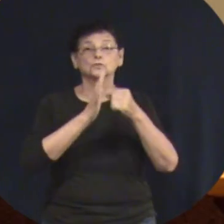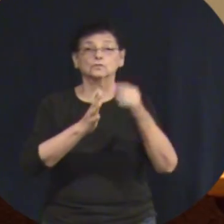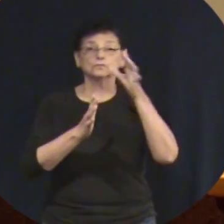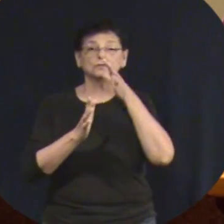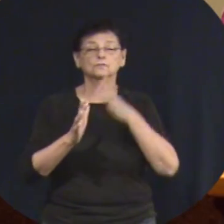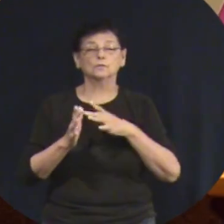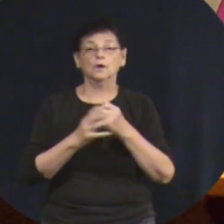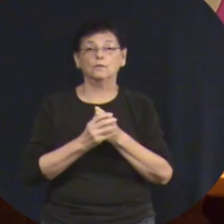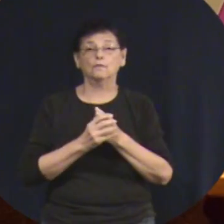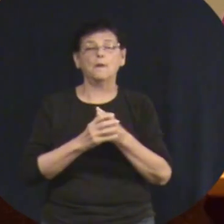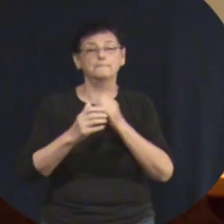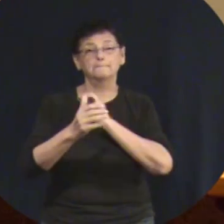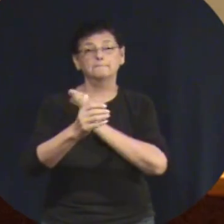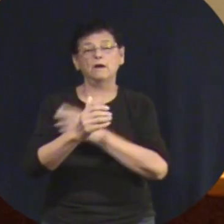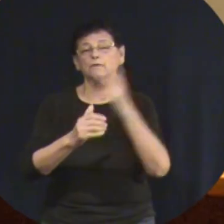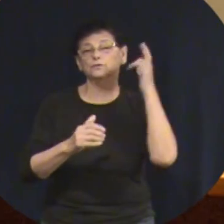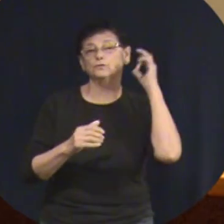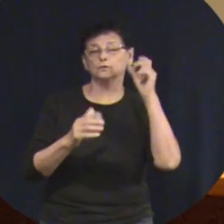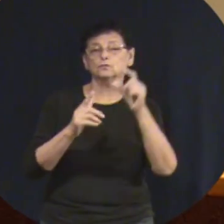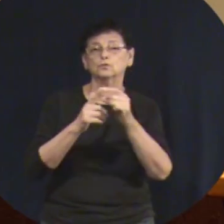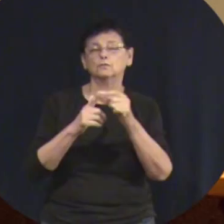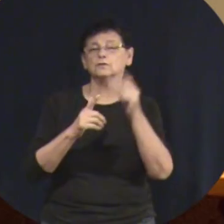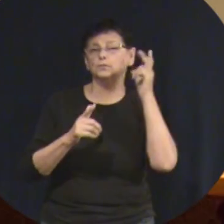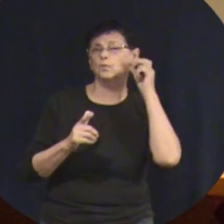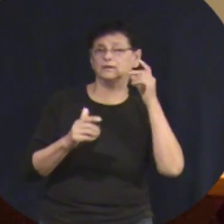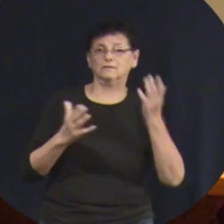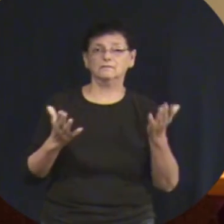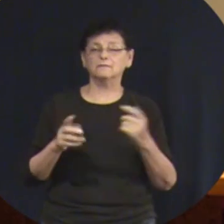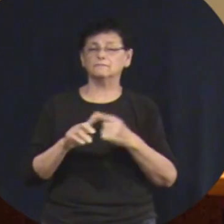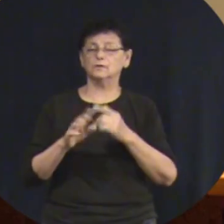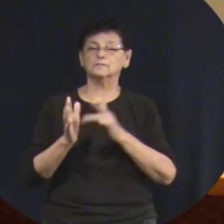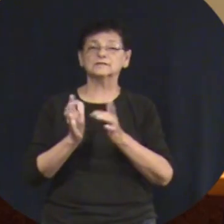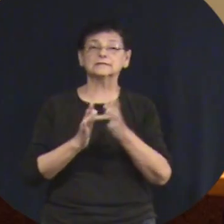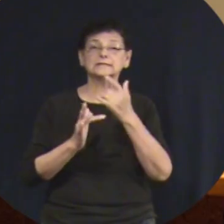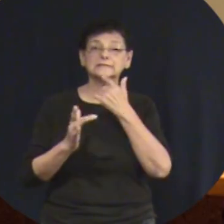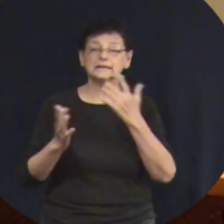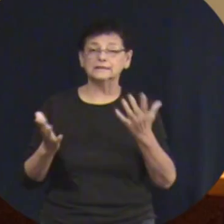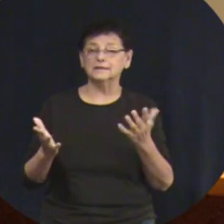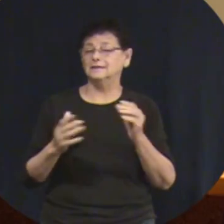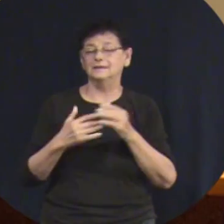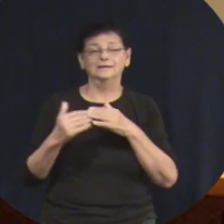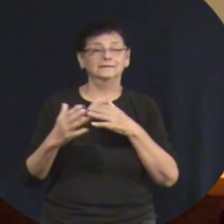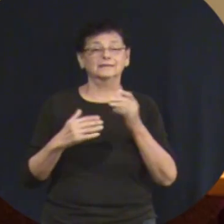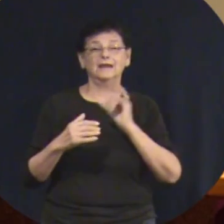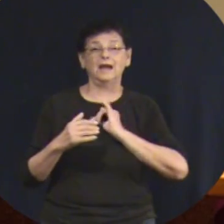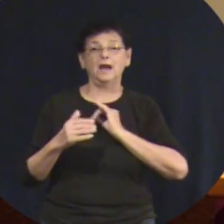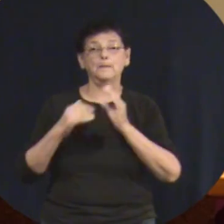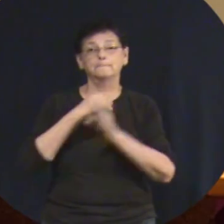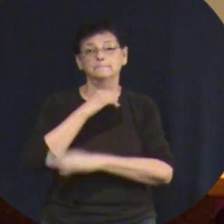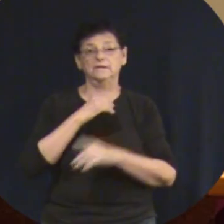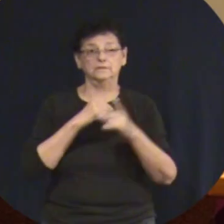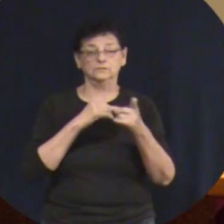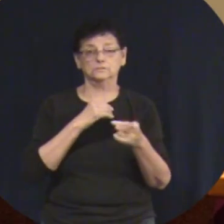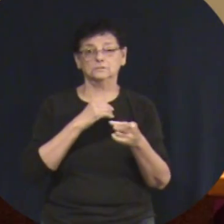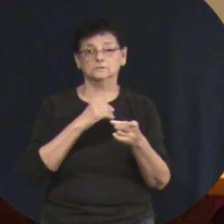woman. How powerful to hear those words. Do we hear them from Jesus saying, "Neither do I condemn